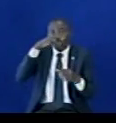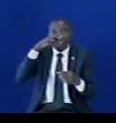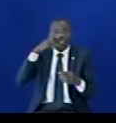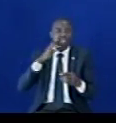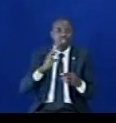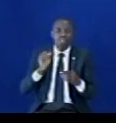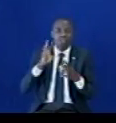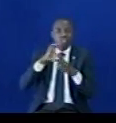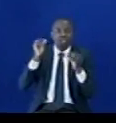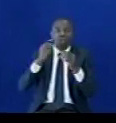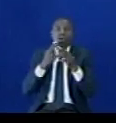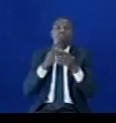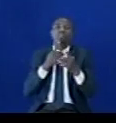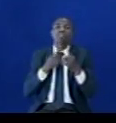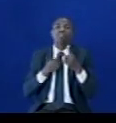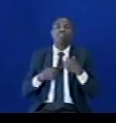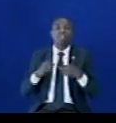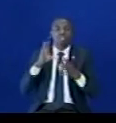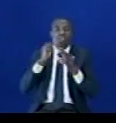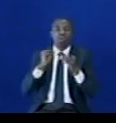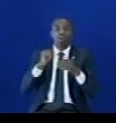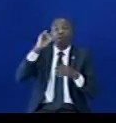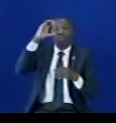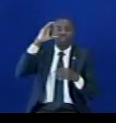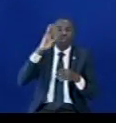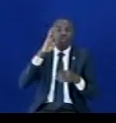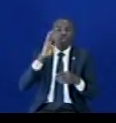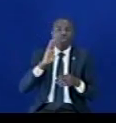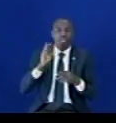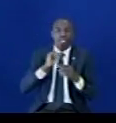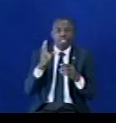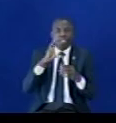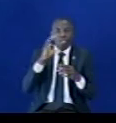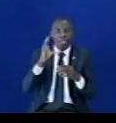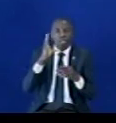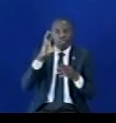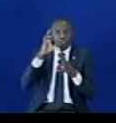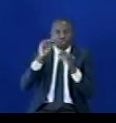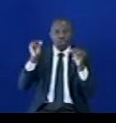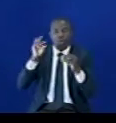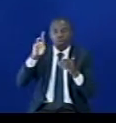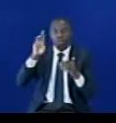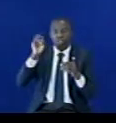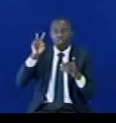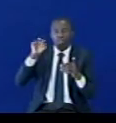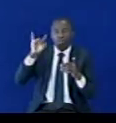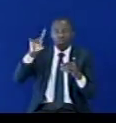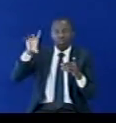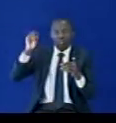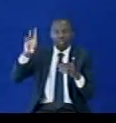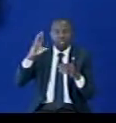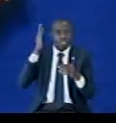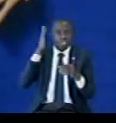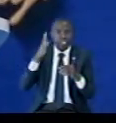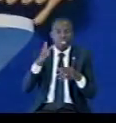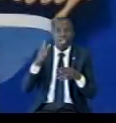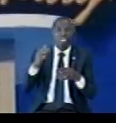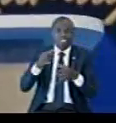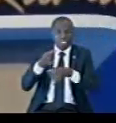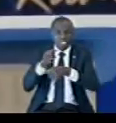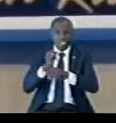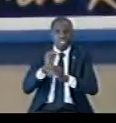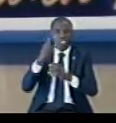covetous, nor drunkards, nor revilers, nor extortioners shall inherit the kingdom of